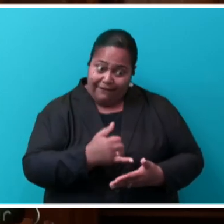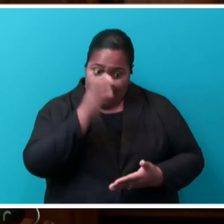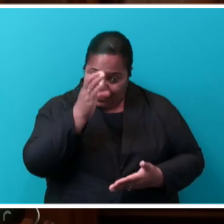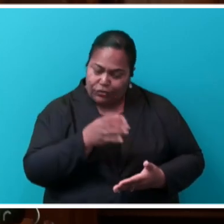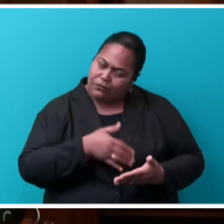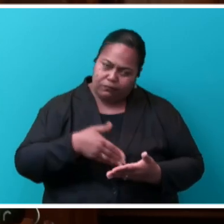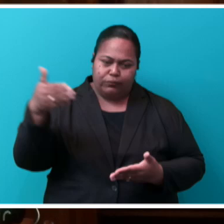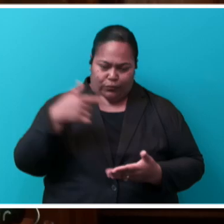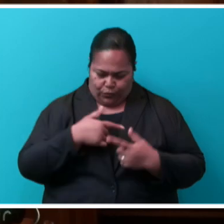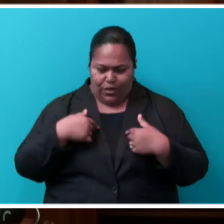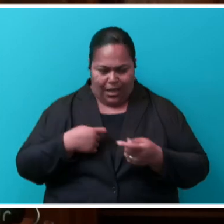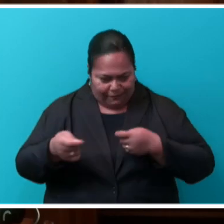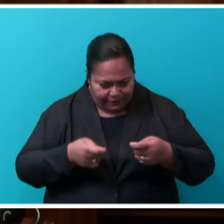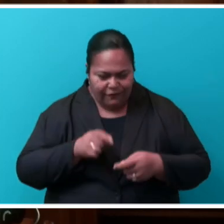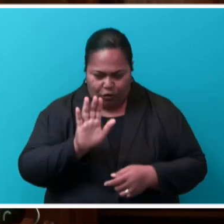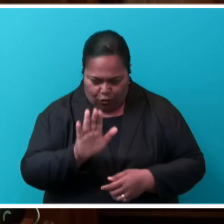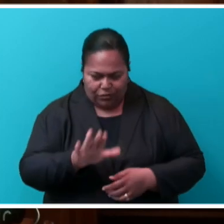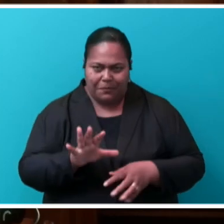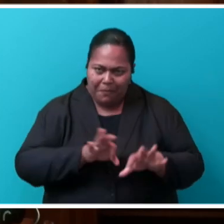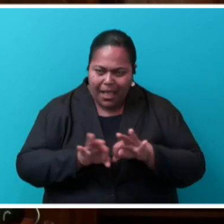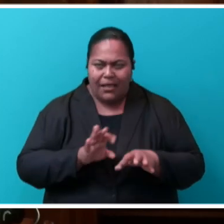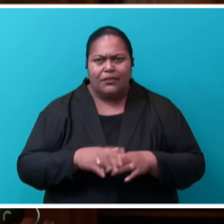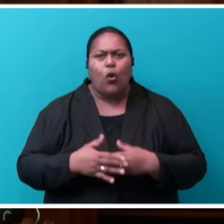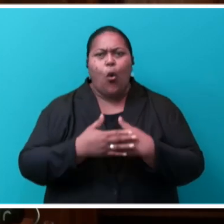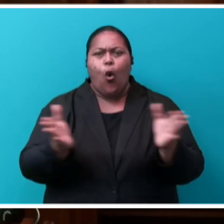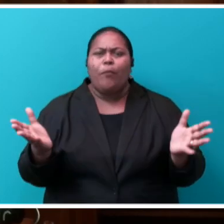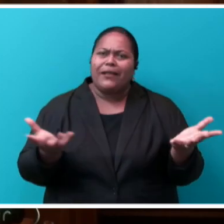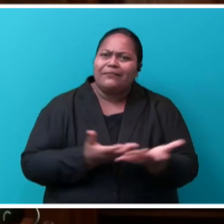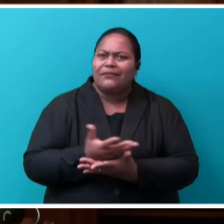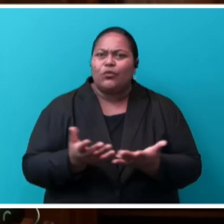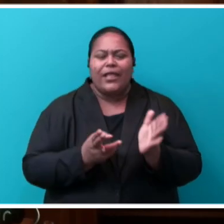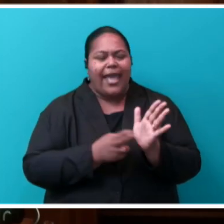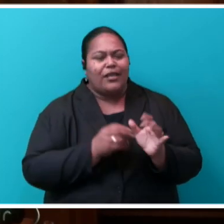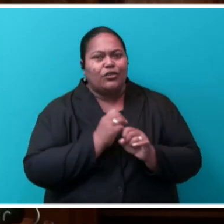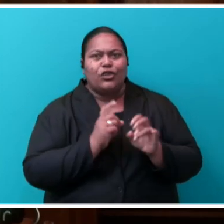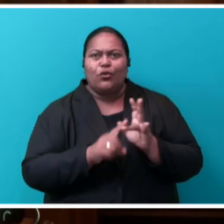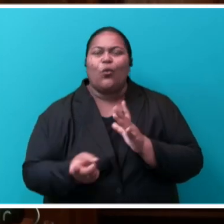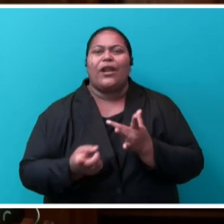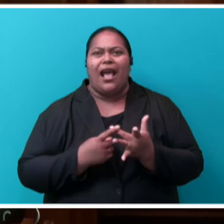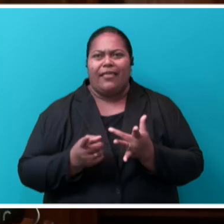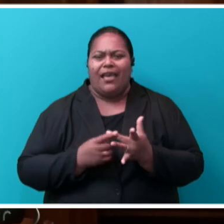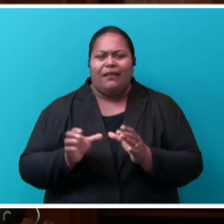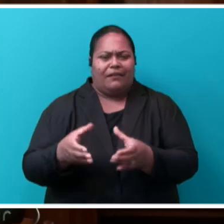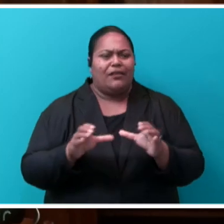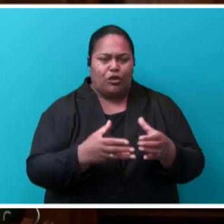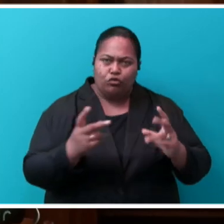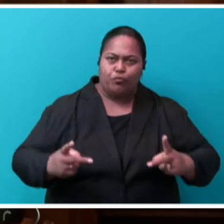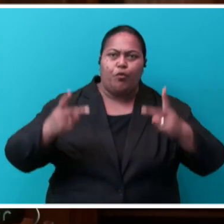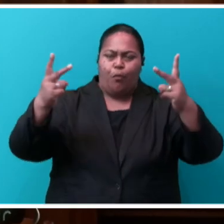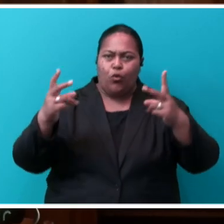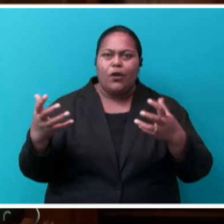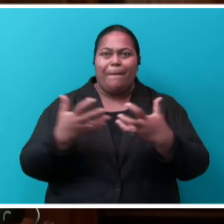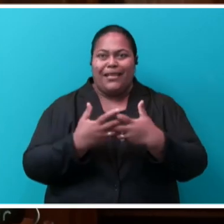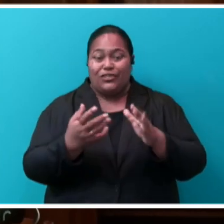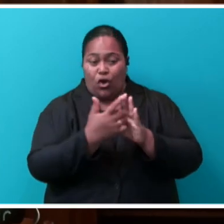includes fostering open dialogue with community groups, the NGOs, and other relevant entities to promote compliance and provide pathways